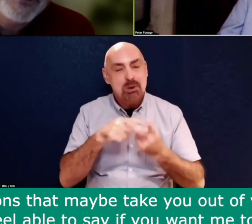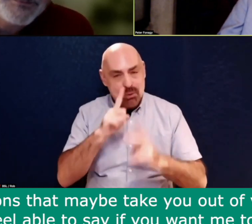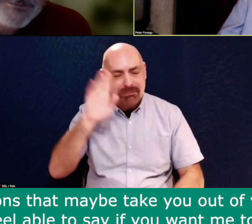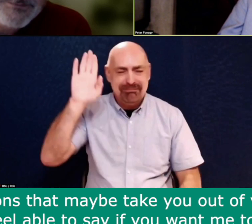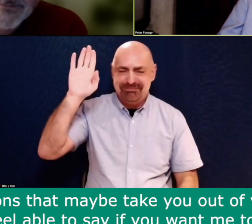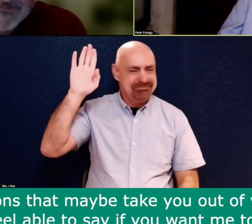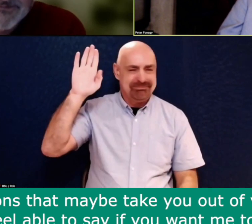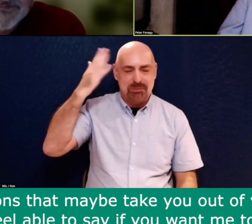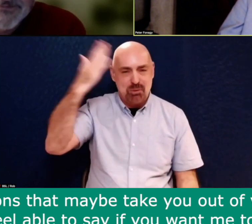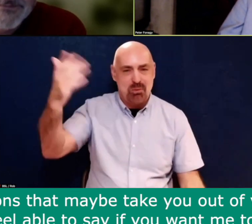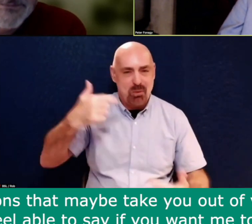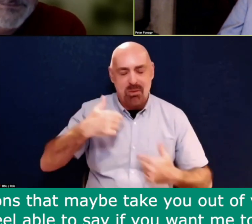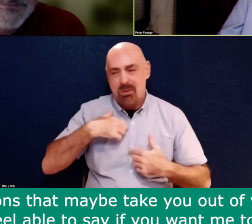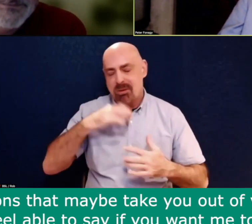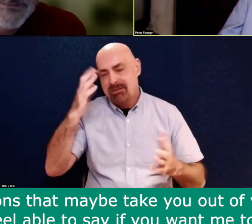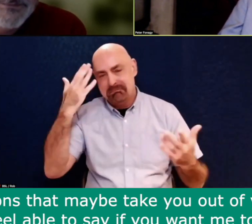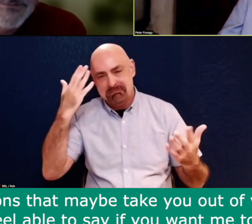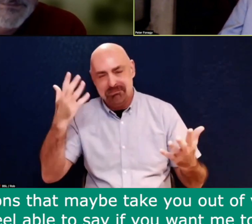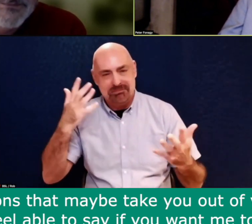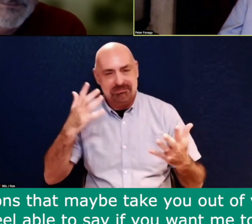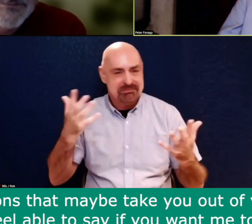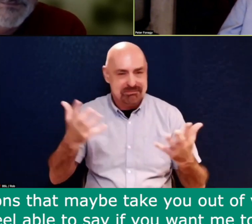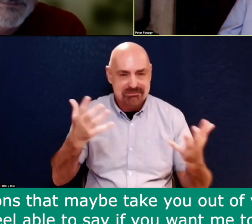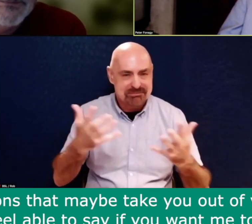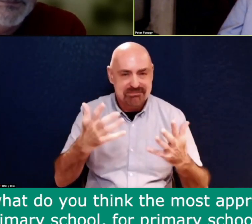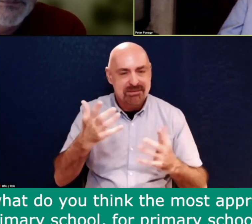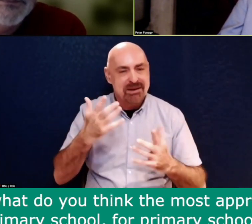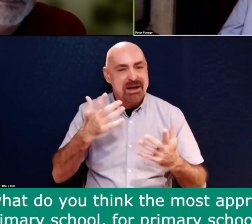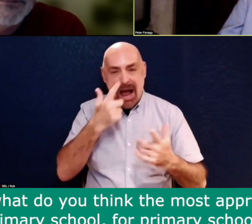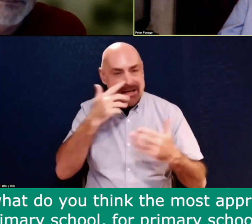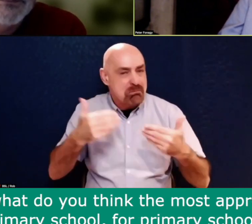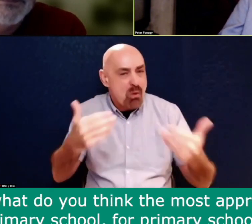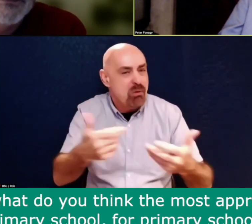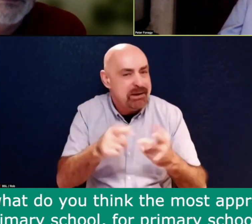say if you want me to move on.